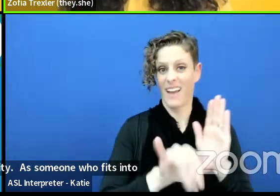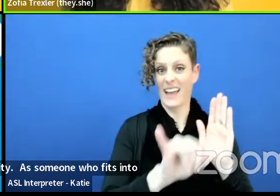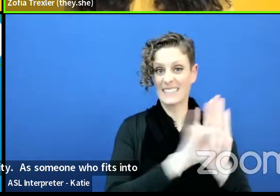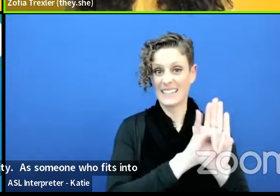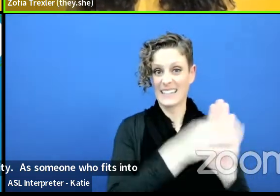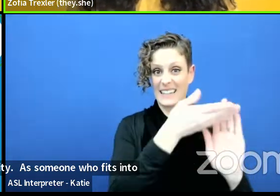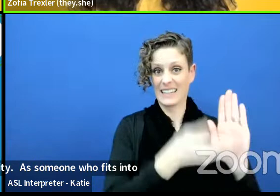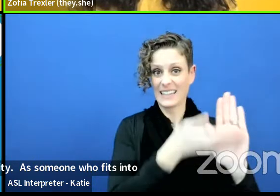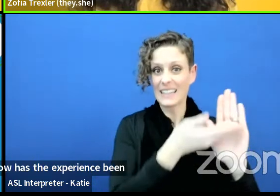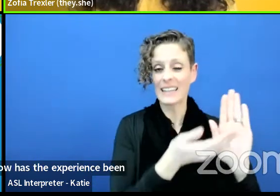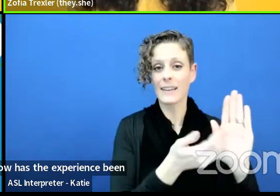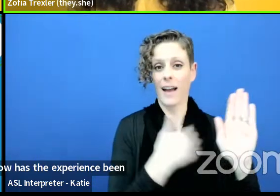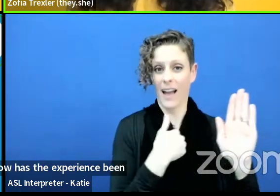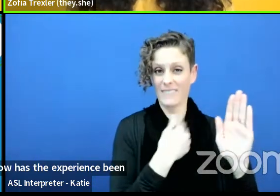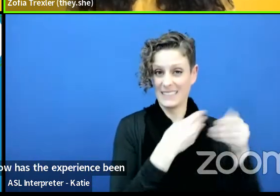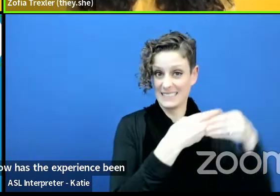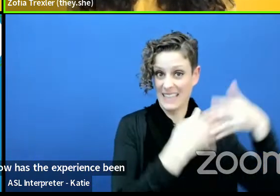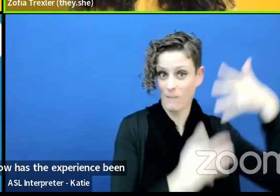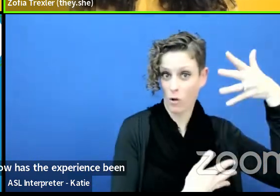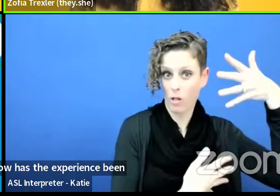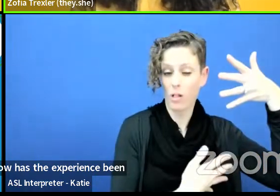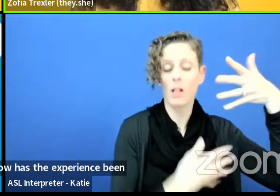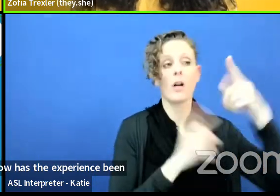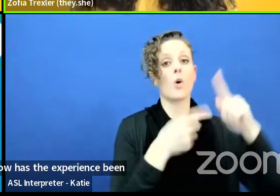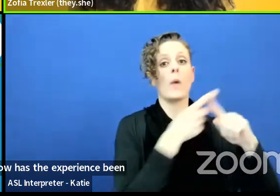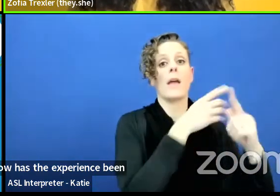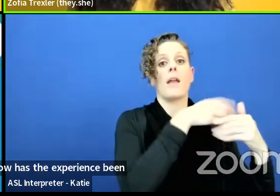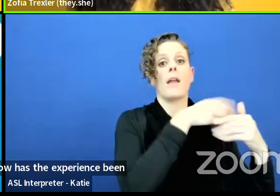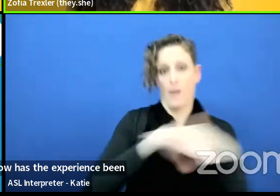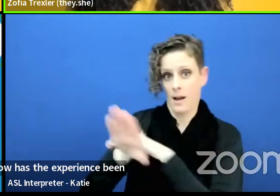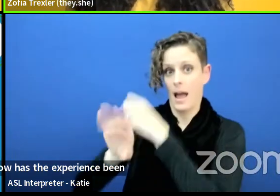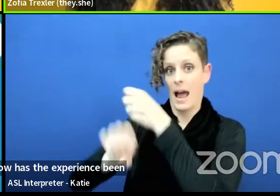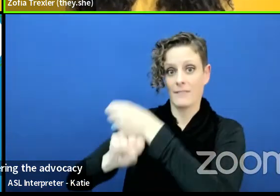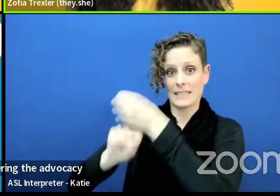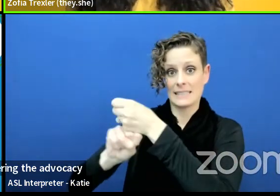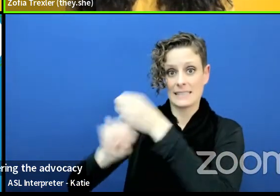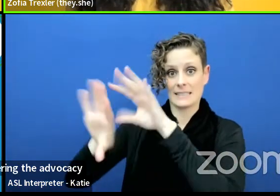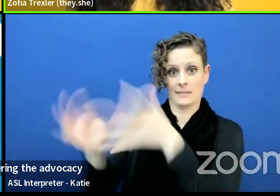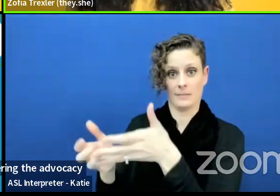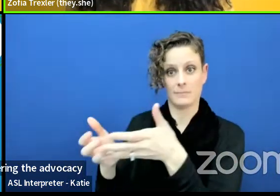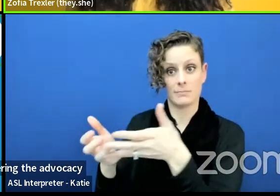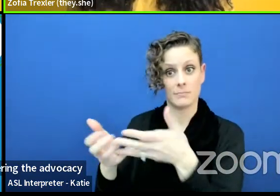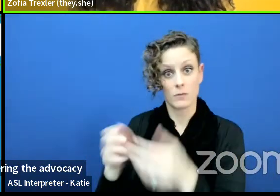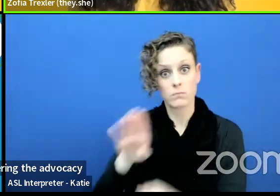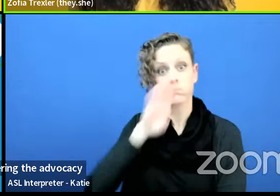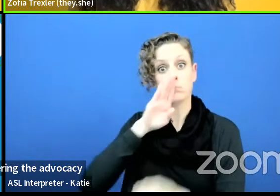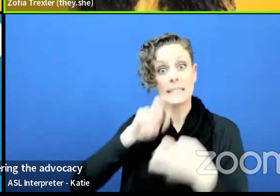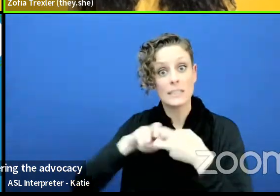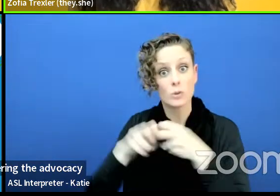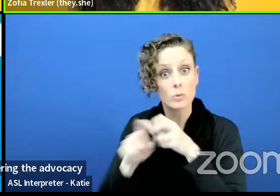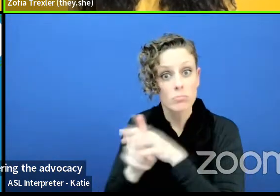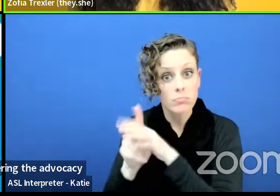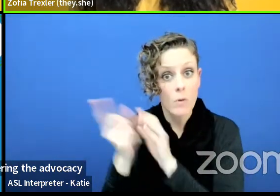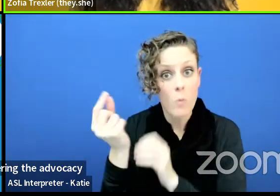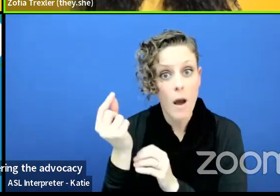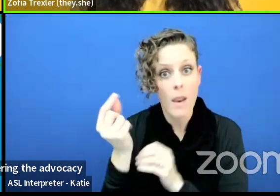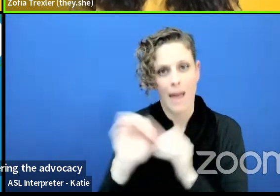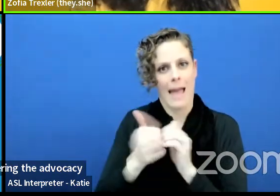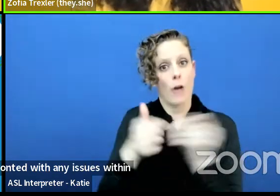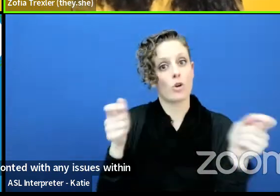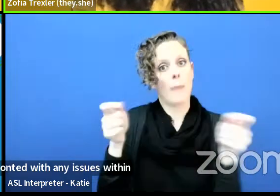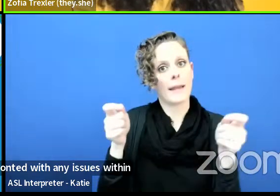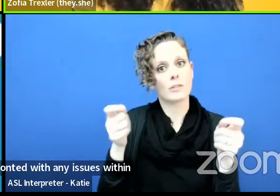the advocacy space? Have you been confronted with any issues within your workplaces? And if so, how do you manage?